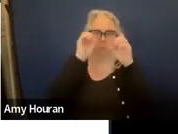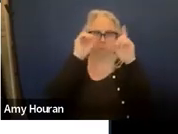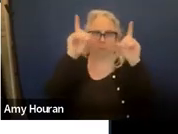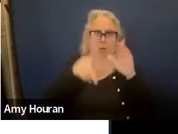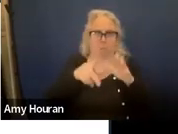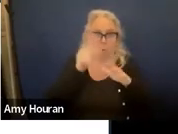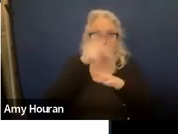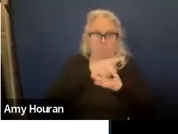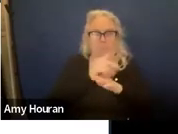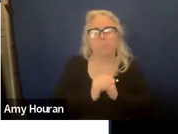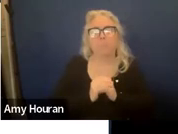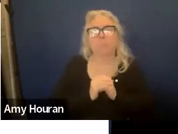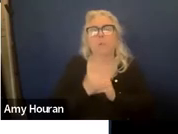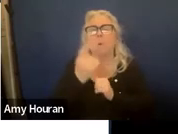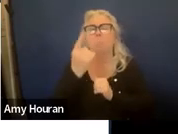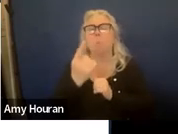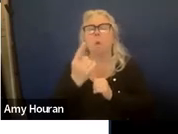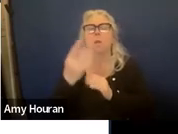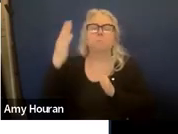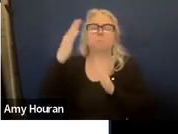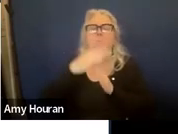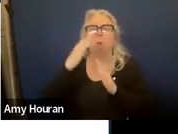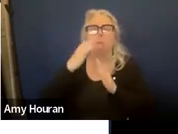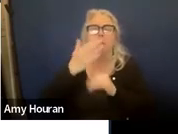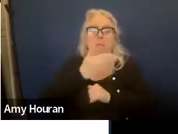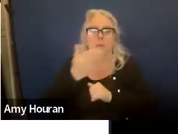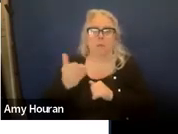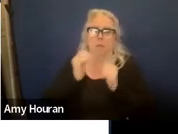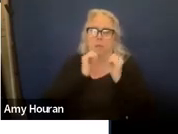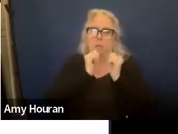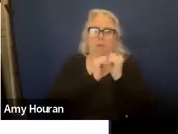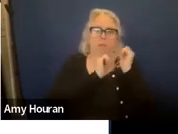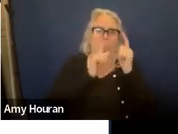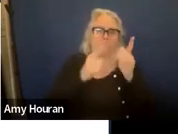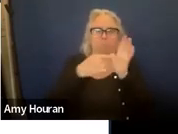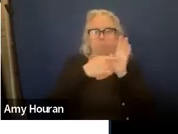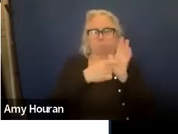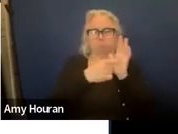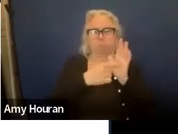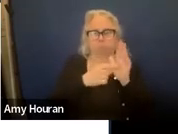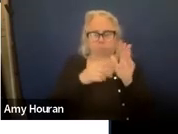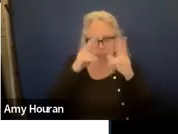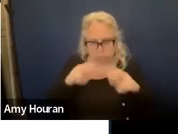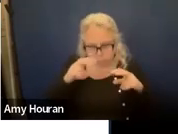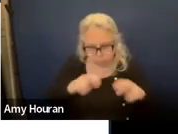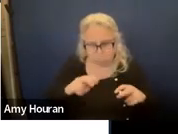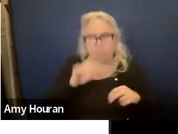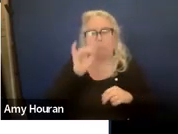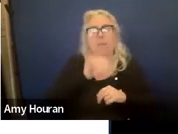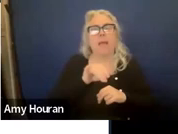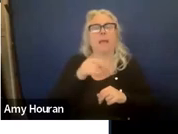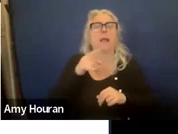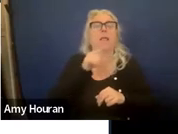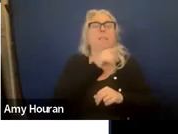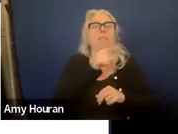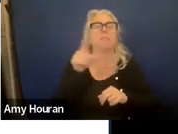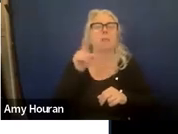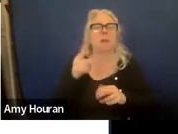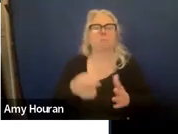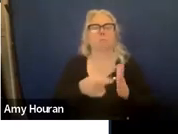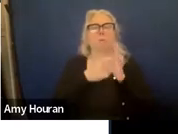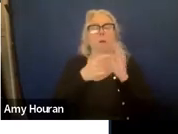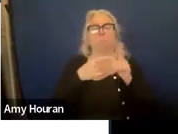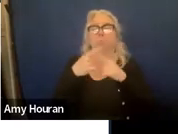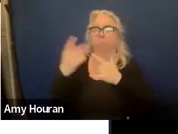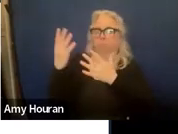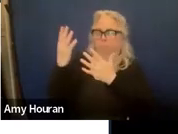thing with most or all of these indicators, I'm pretty sure if I've looked at them, is that they require or